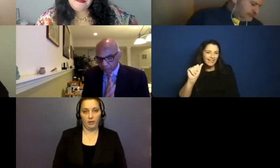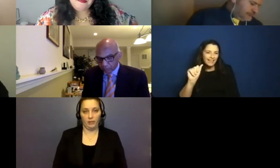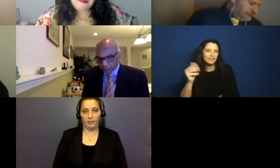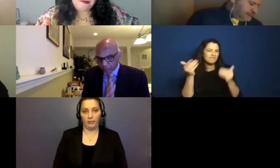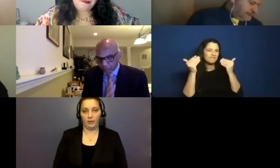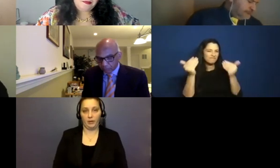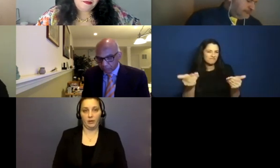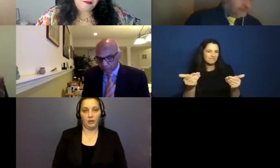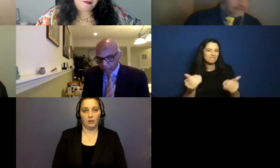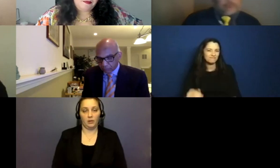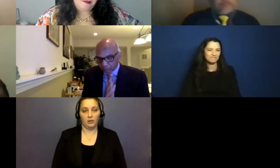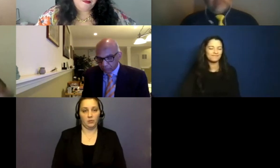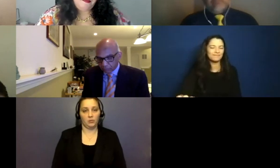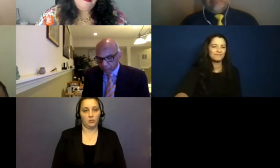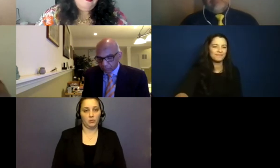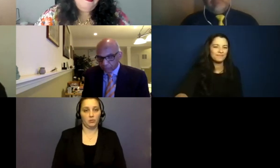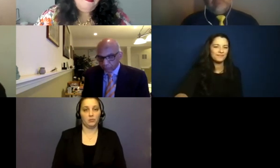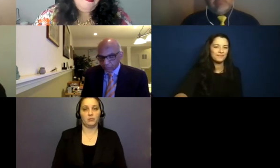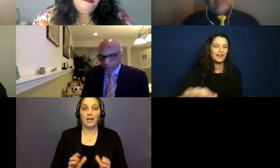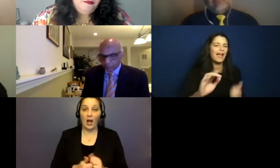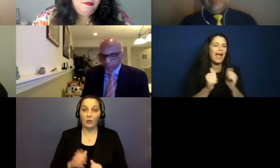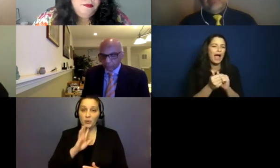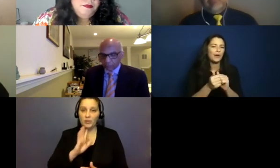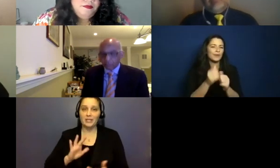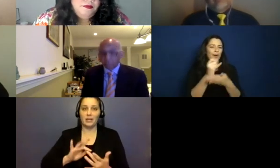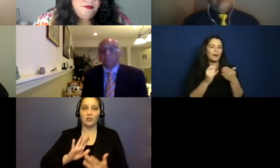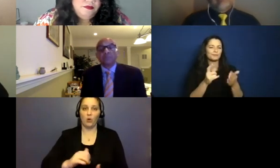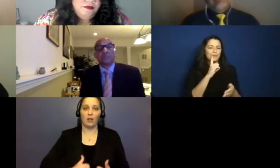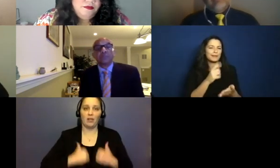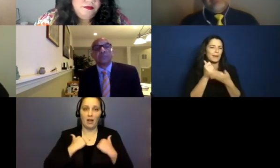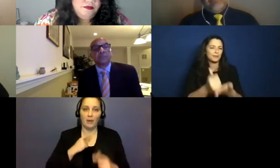How has art touched your life in a real positive way?